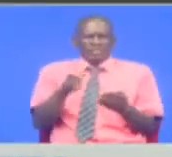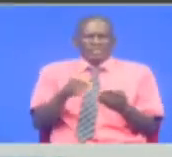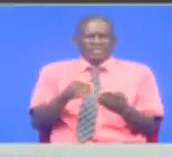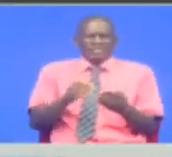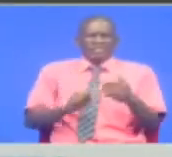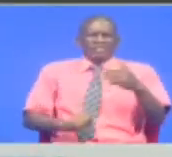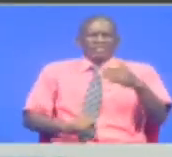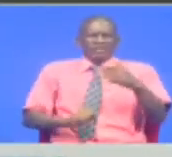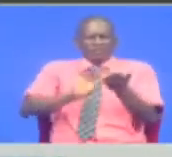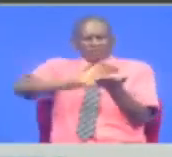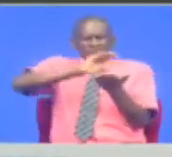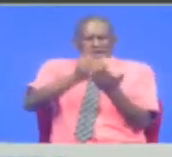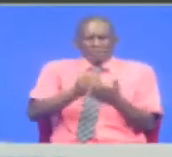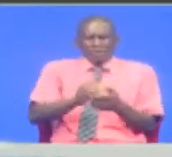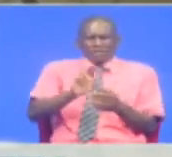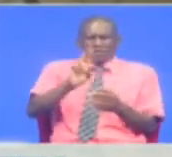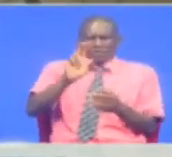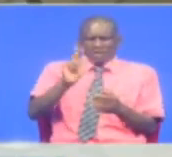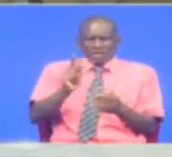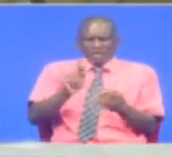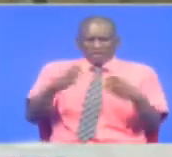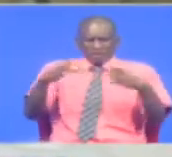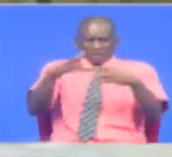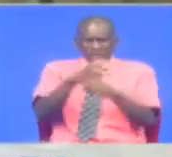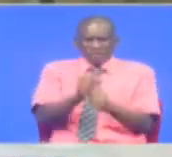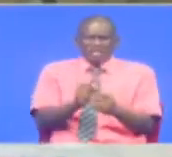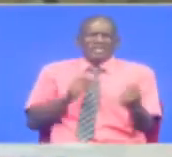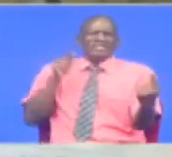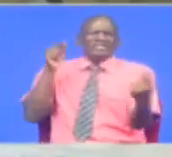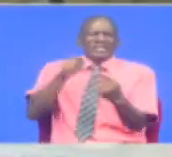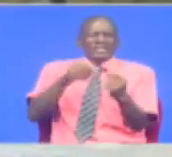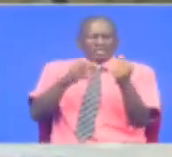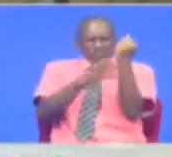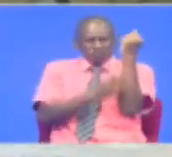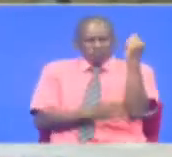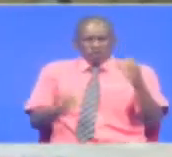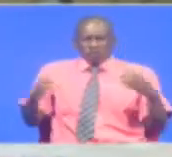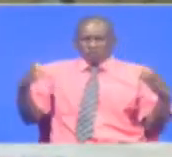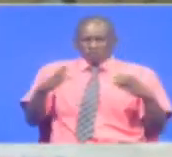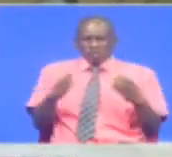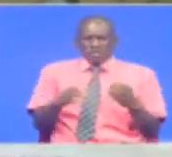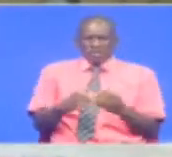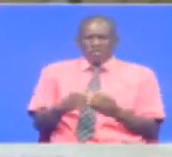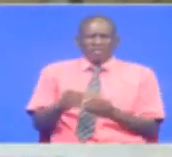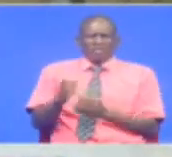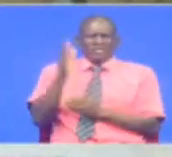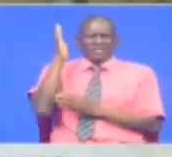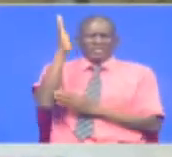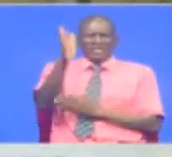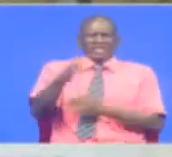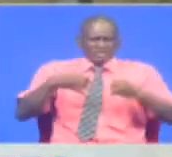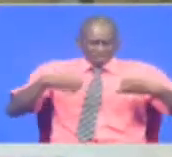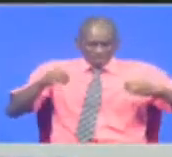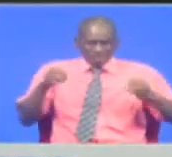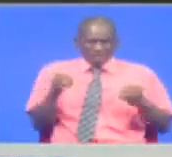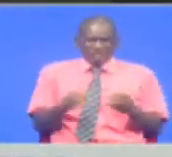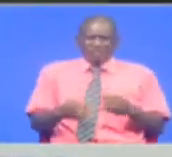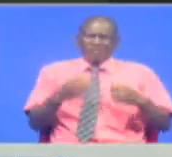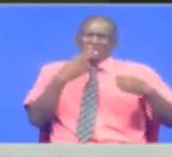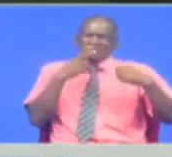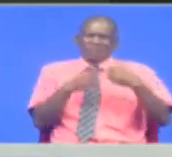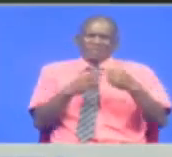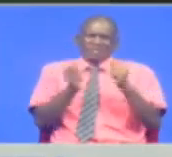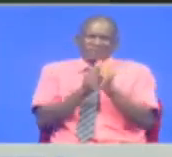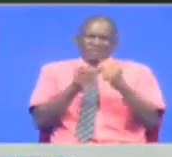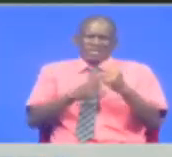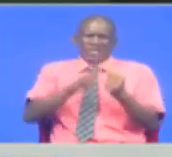prop Kenya's COVID-19 mitigative measures targeting the marginalized communities. GiveDirect is implementing a 717 million shillings